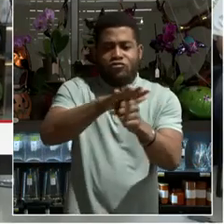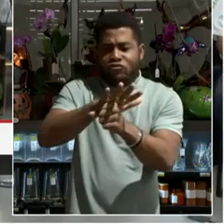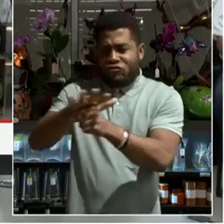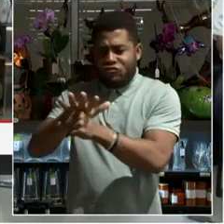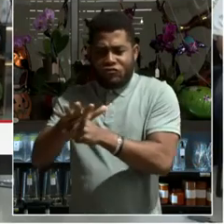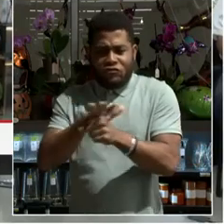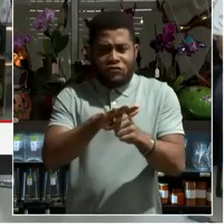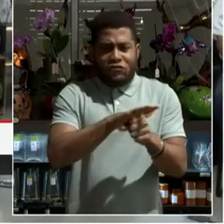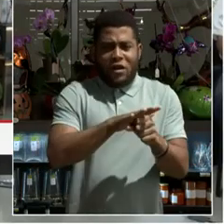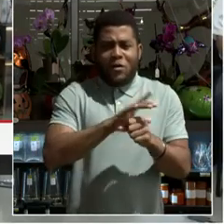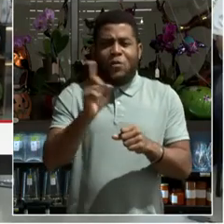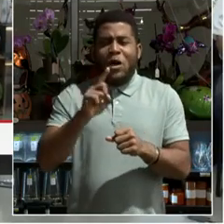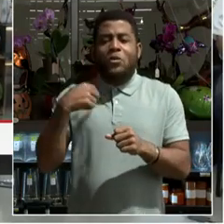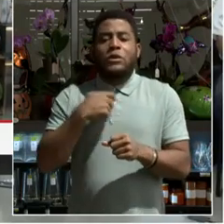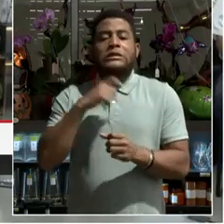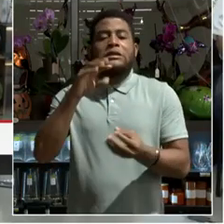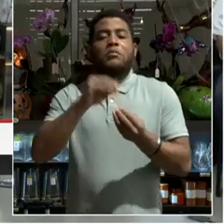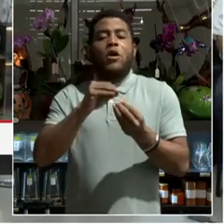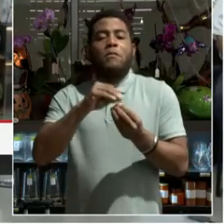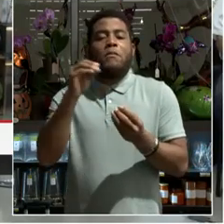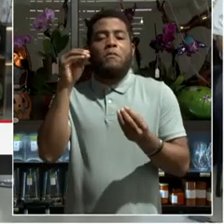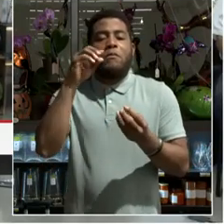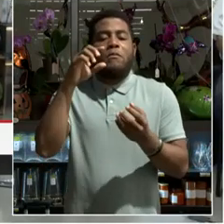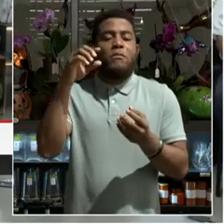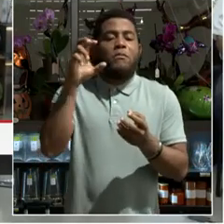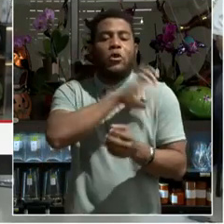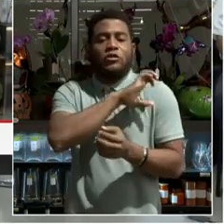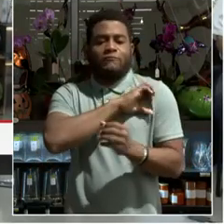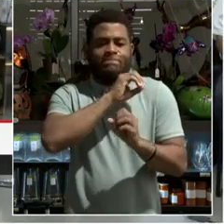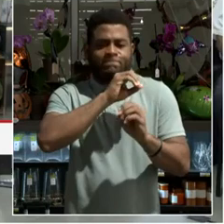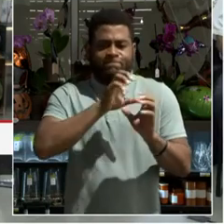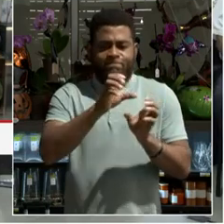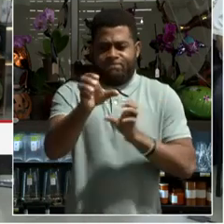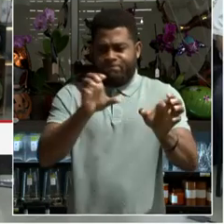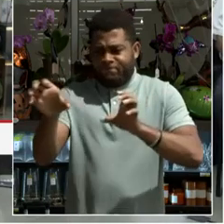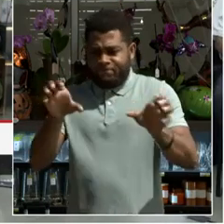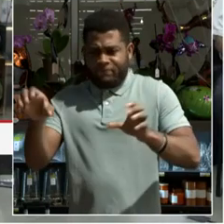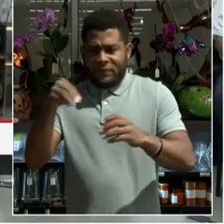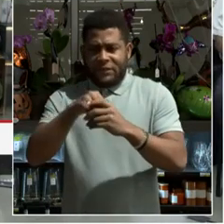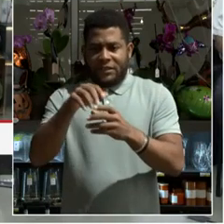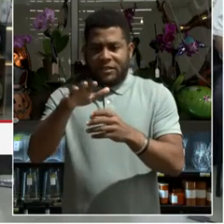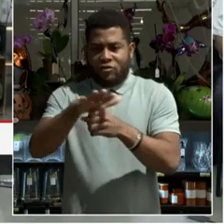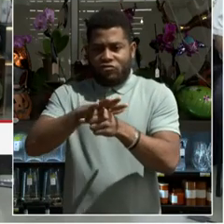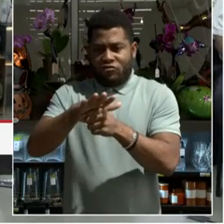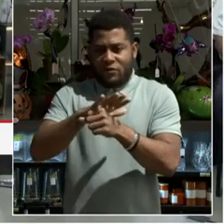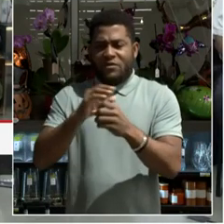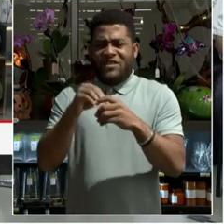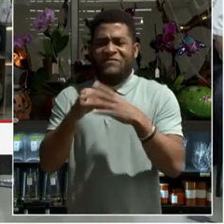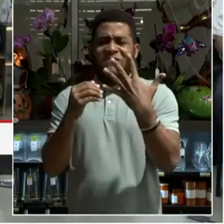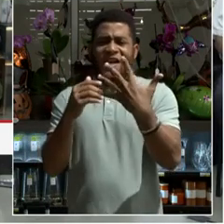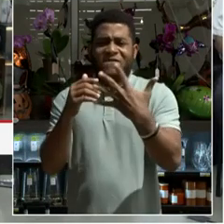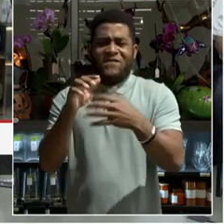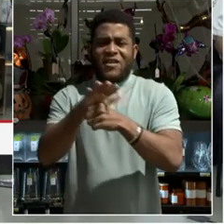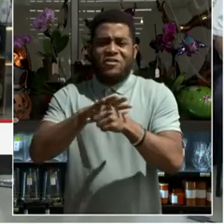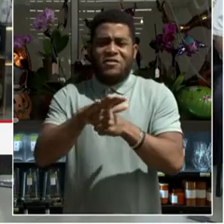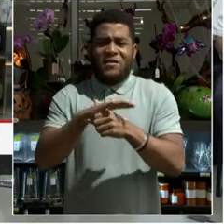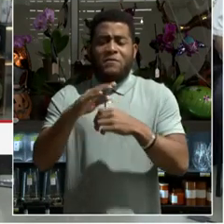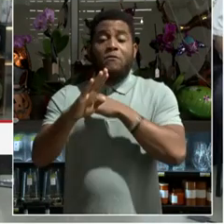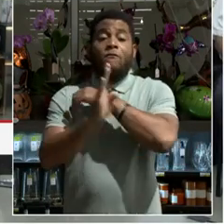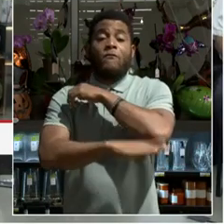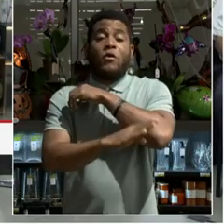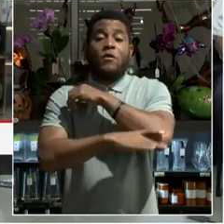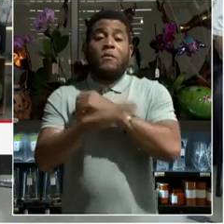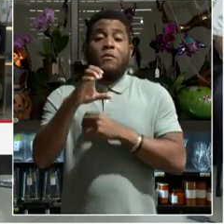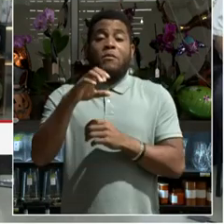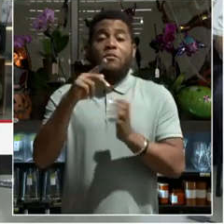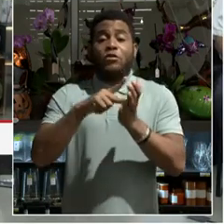police presence. And those five areas are part of our fall crime initiative. And sadly, I think that we